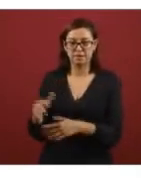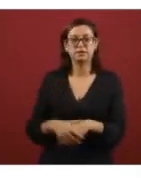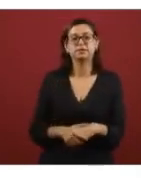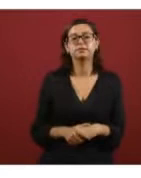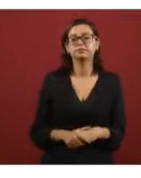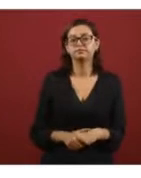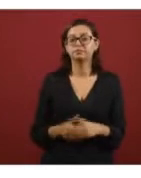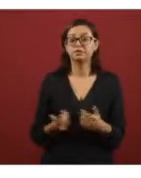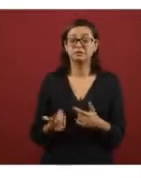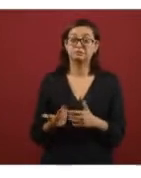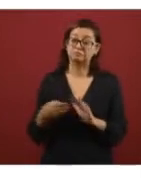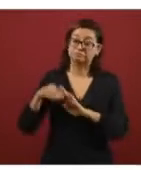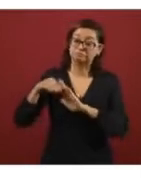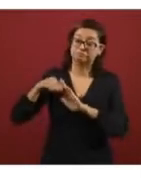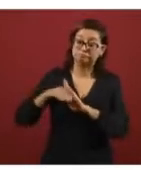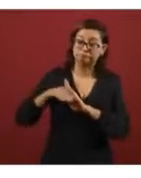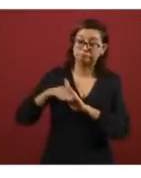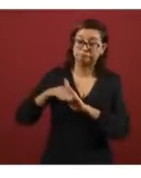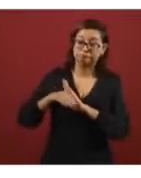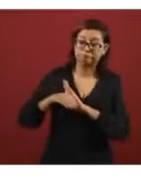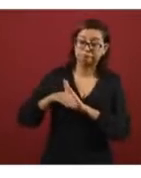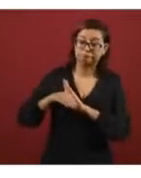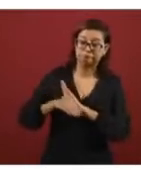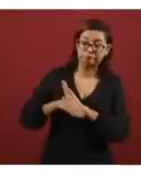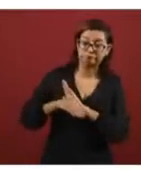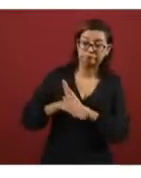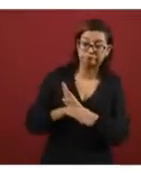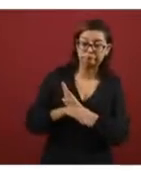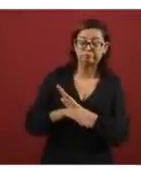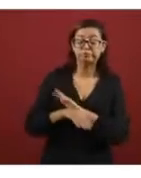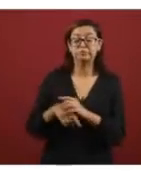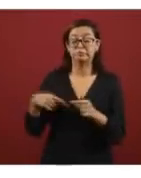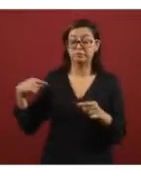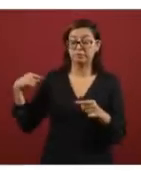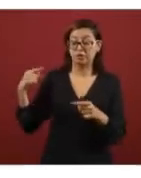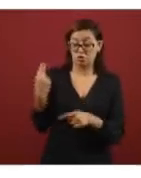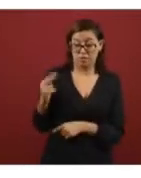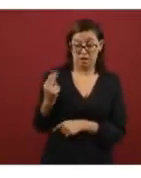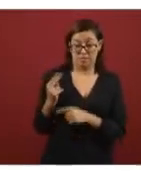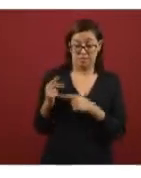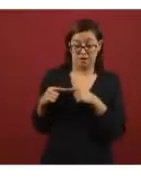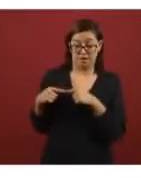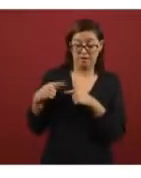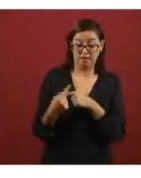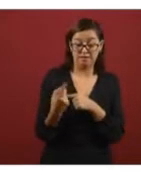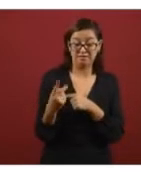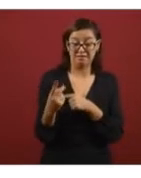1,700 barrels. It had a very strong decline. And in January,